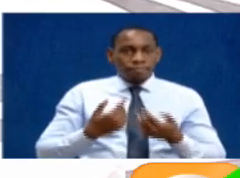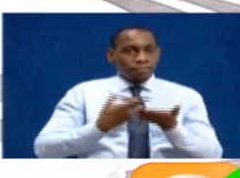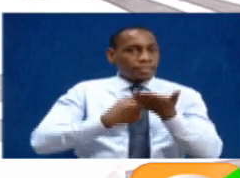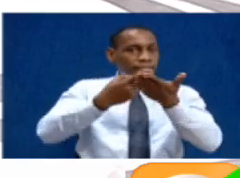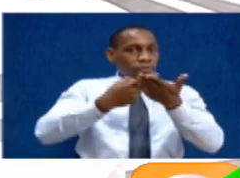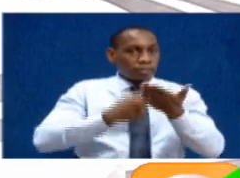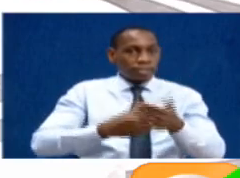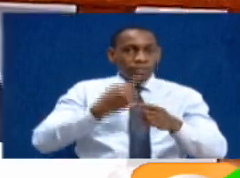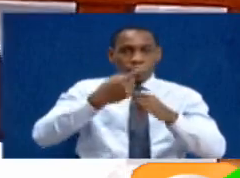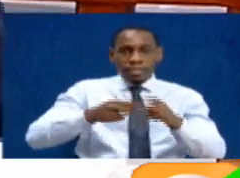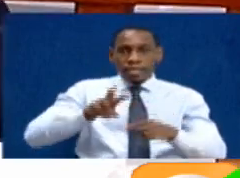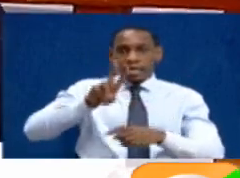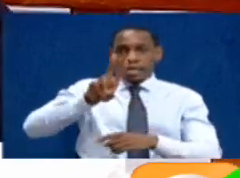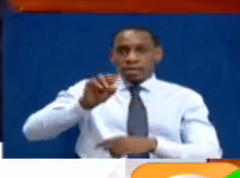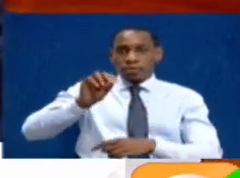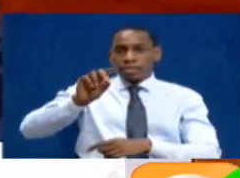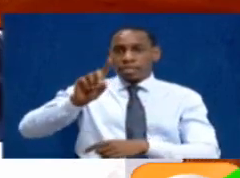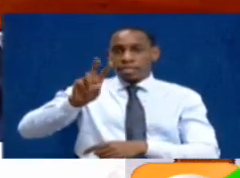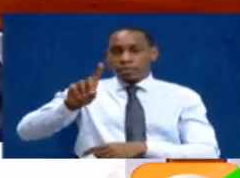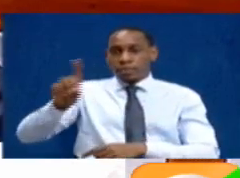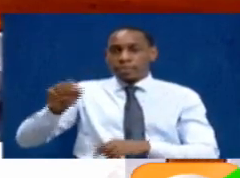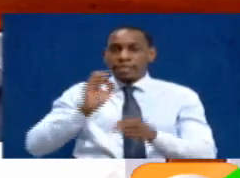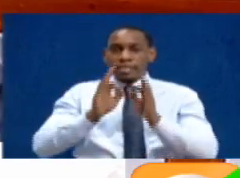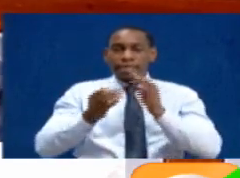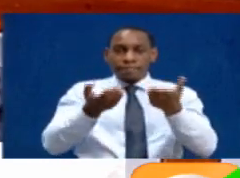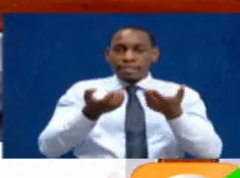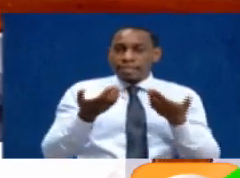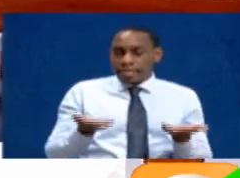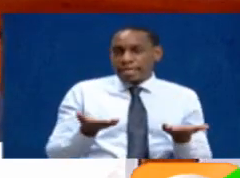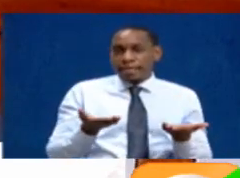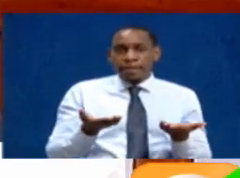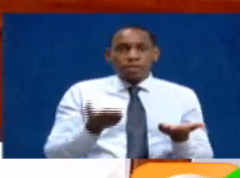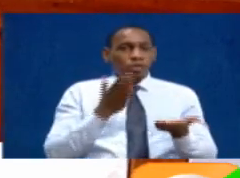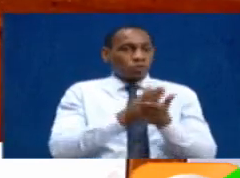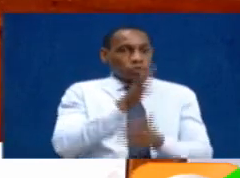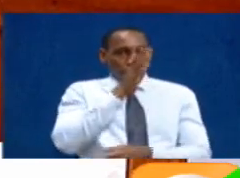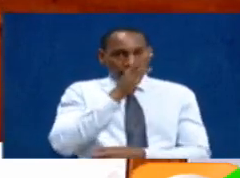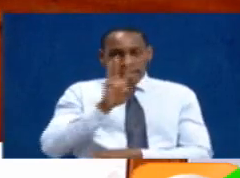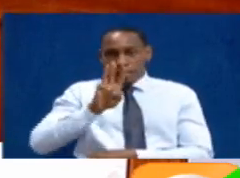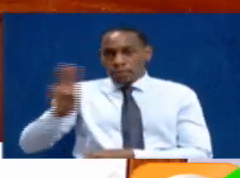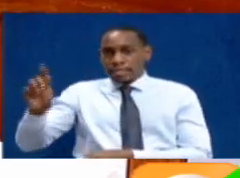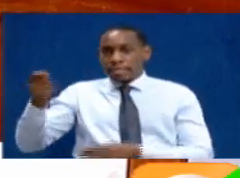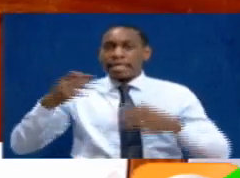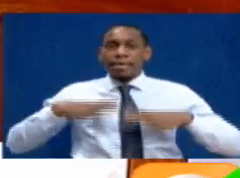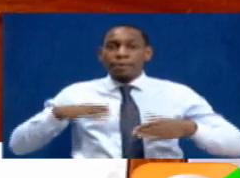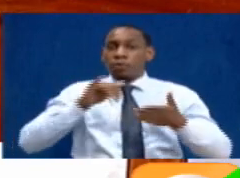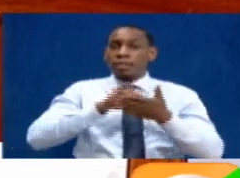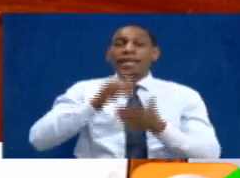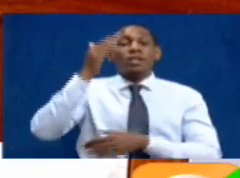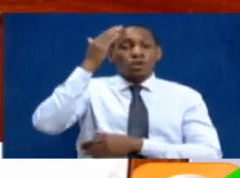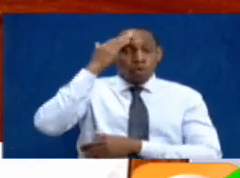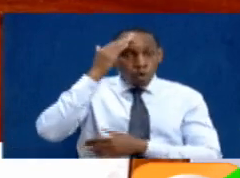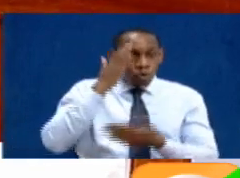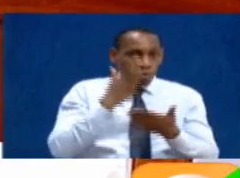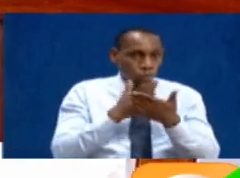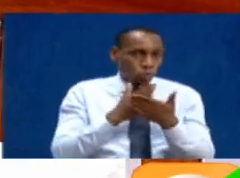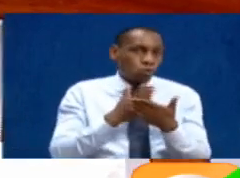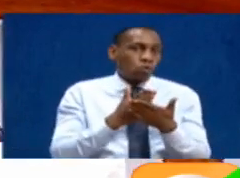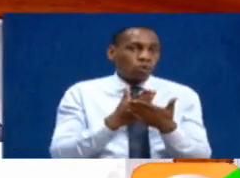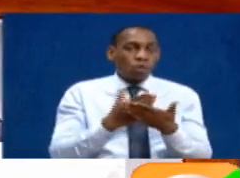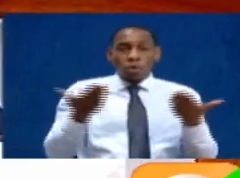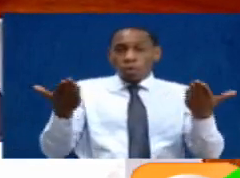2021. If we did it right now, we will be lying to Western Kenya people that we know where